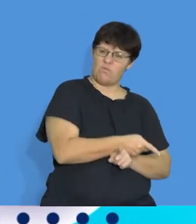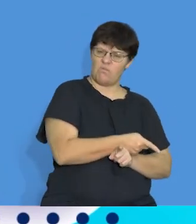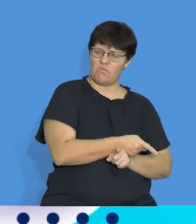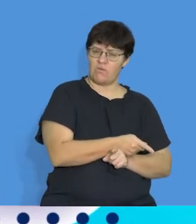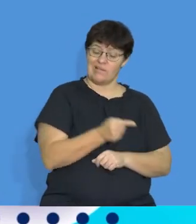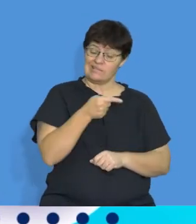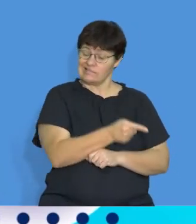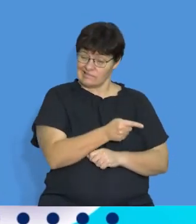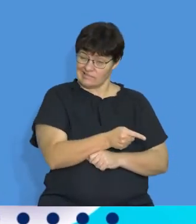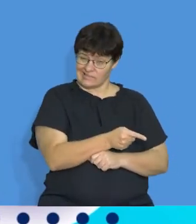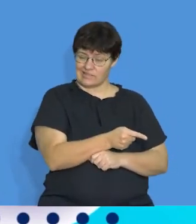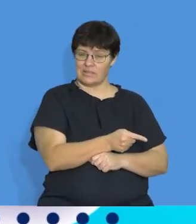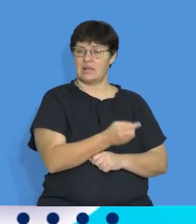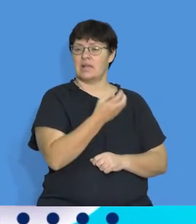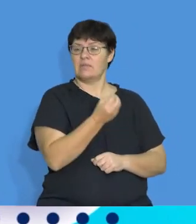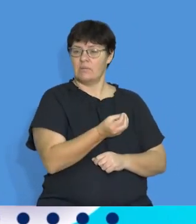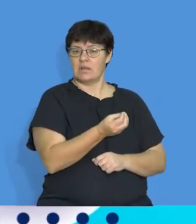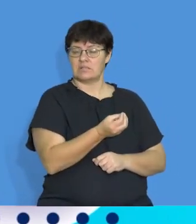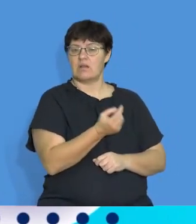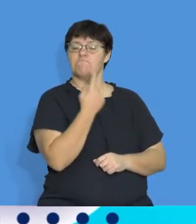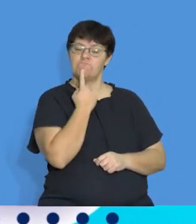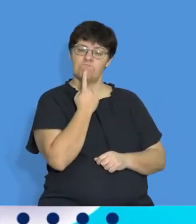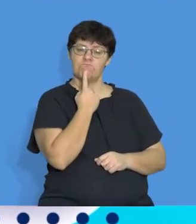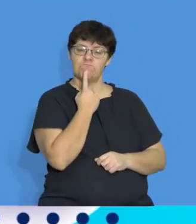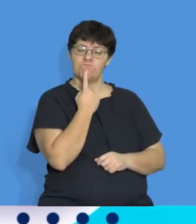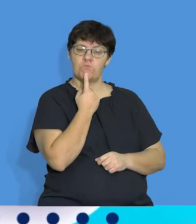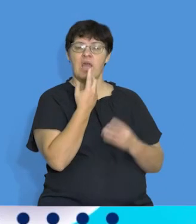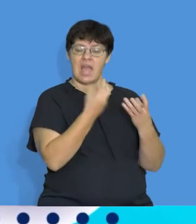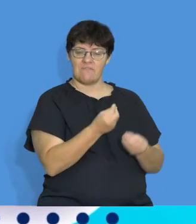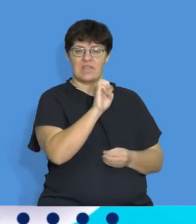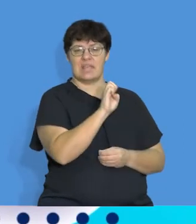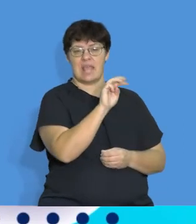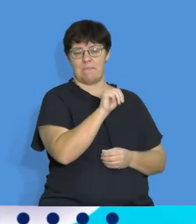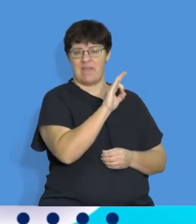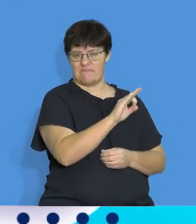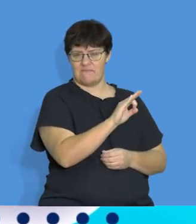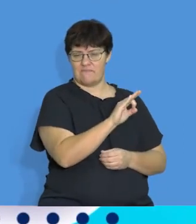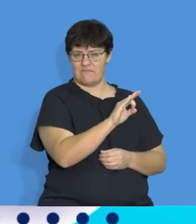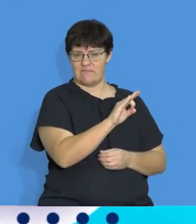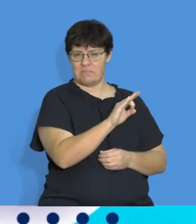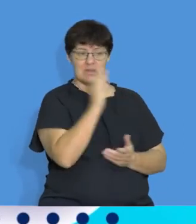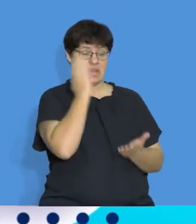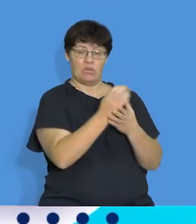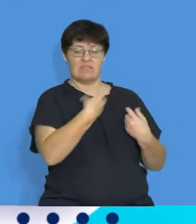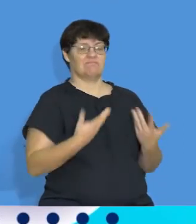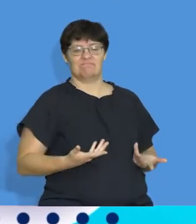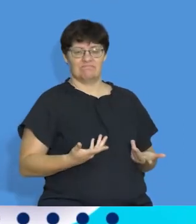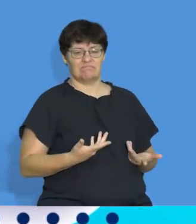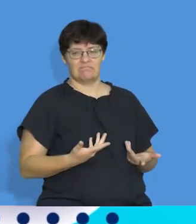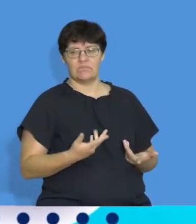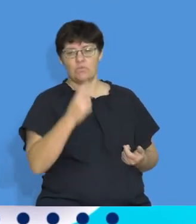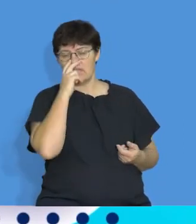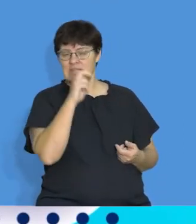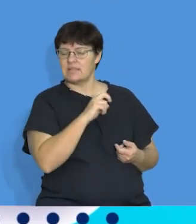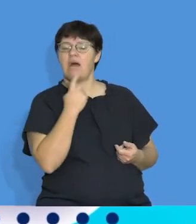case, we had to arrive to say, okay, we have the EMF, even though it was not given directly. Needed to appreciate that